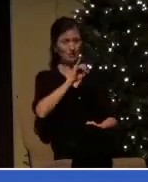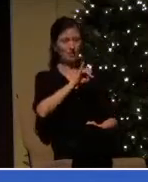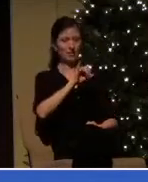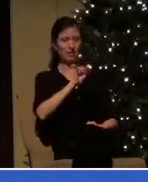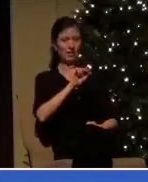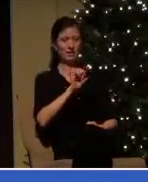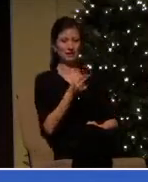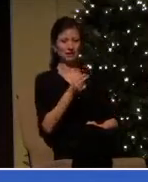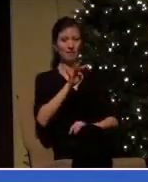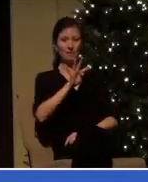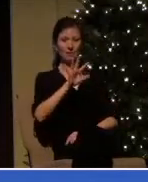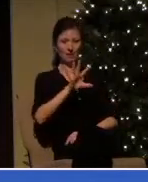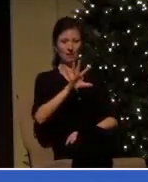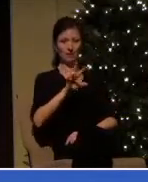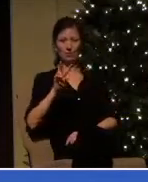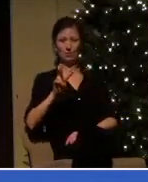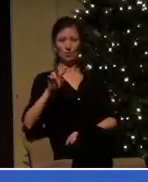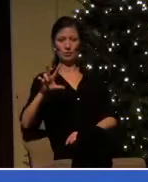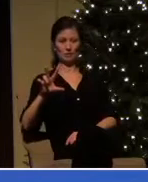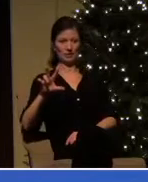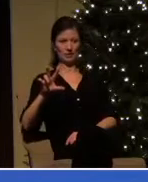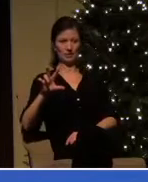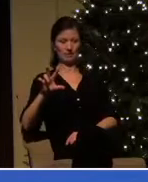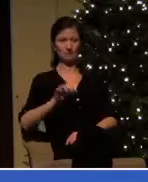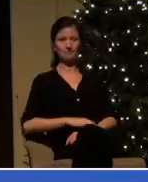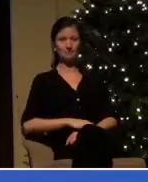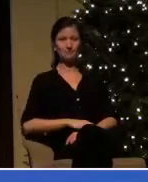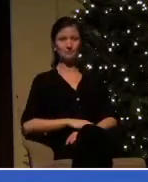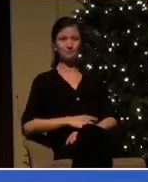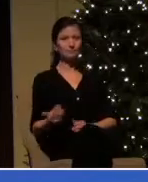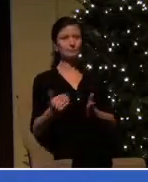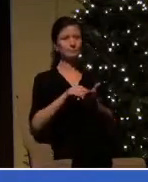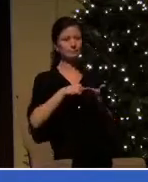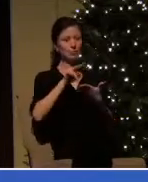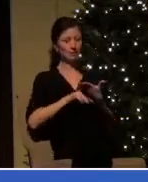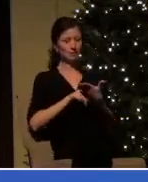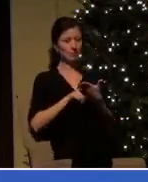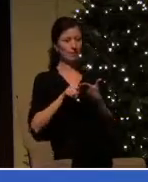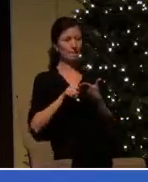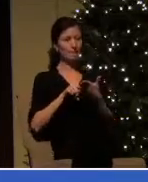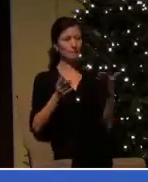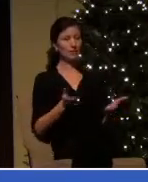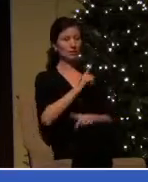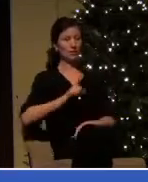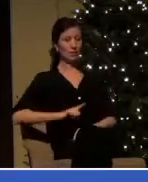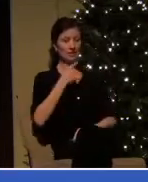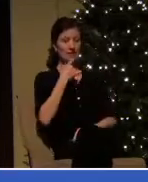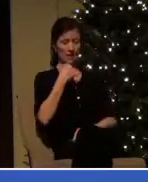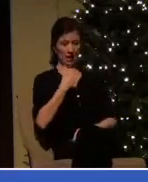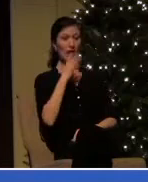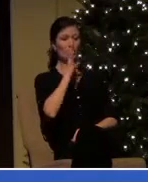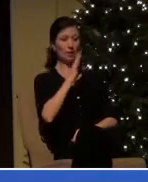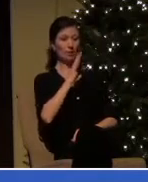Isaiah 45 that we read together a moment ago. Let me read them again. And here the Lord says, I will go before